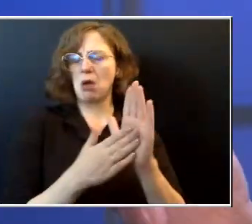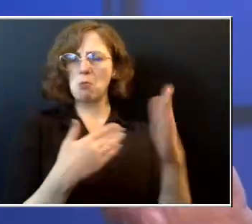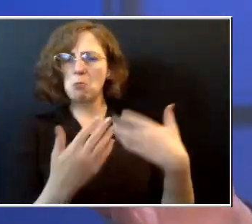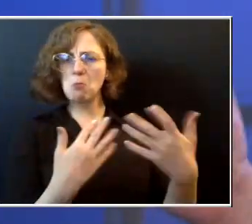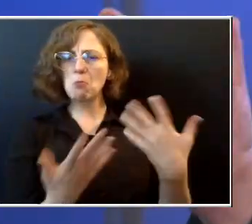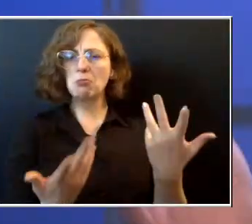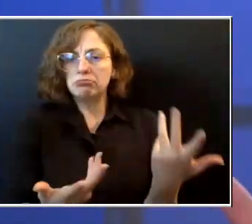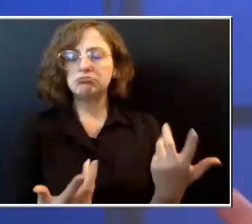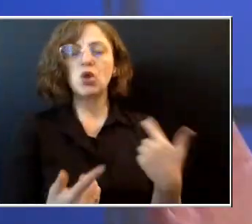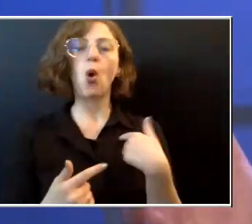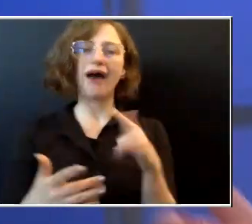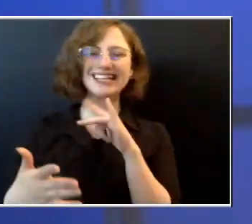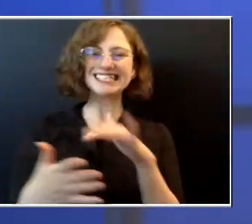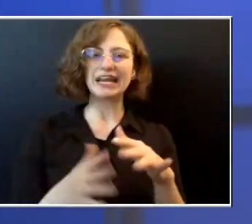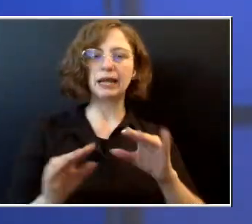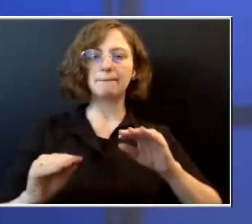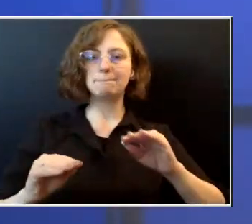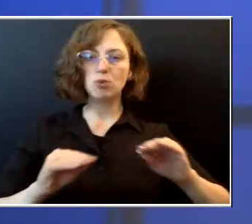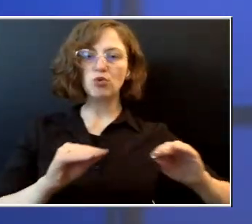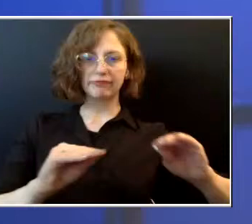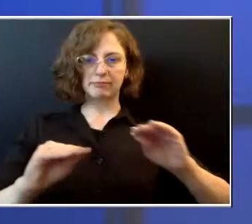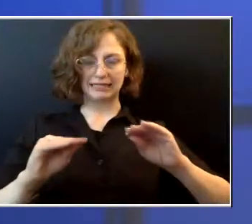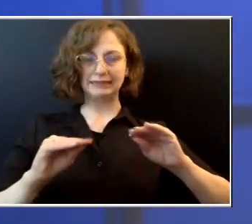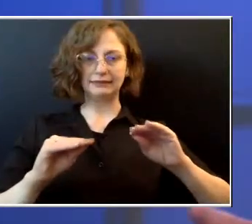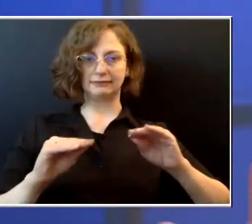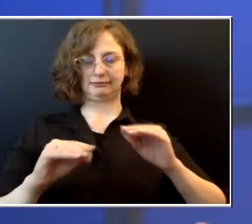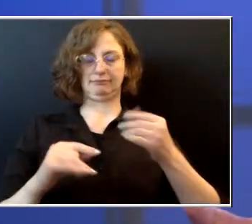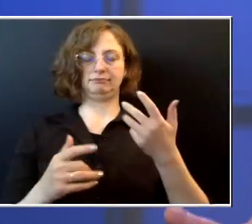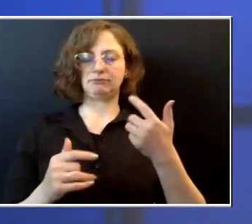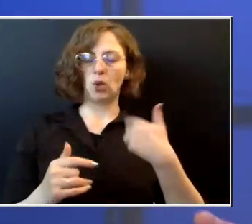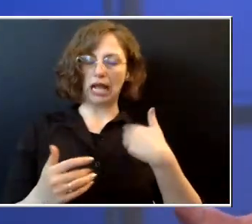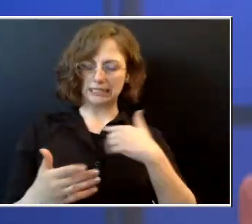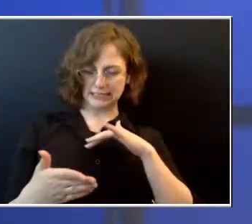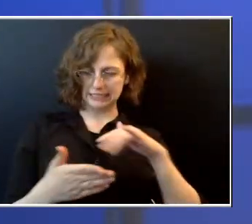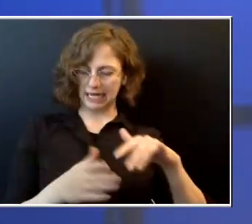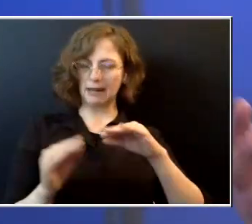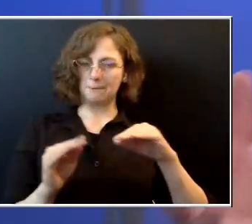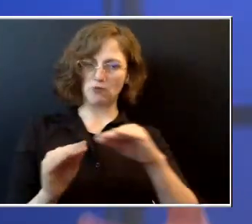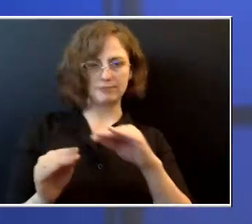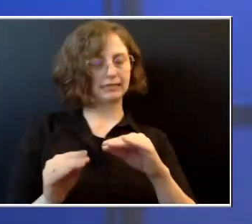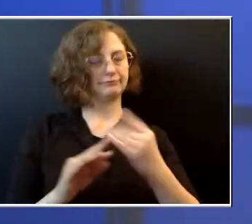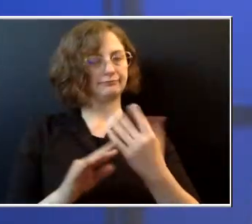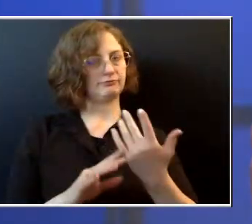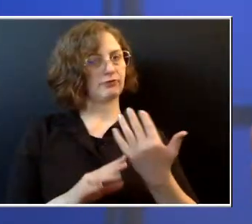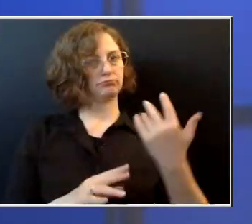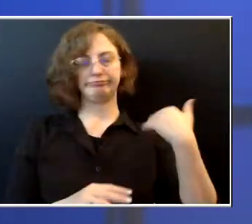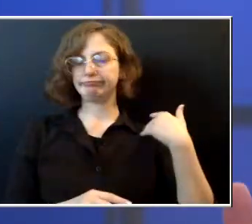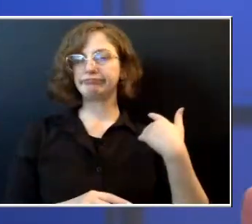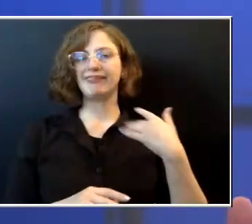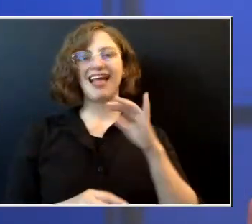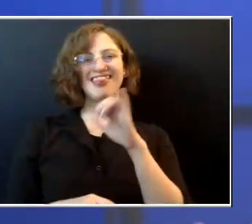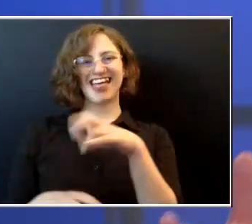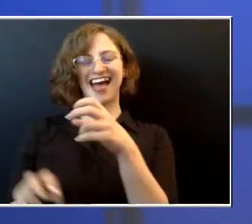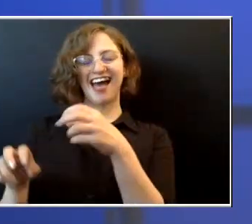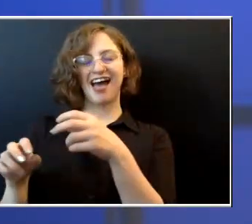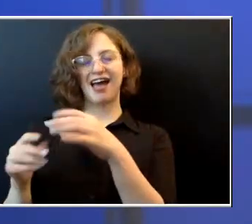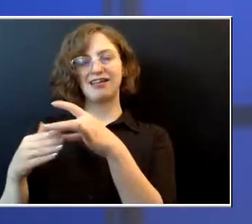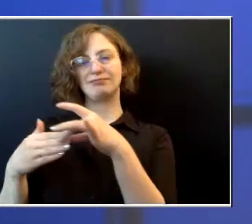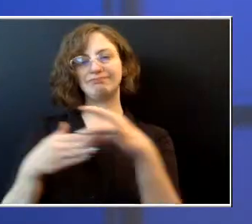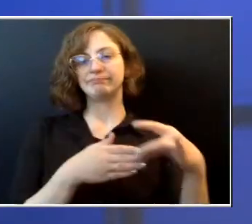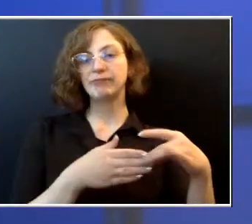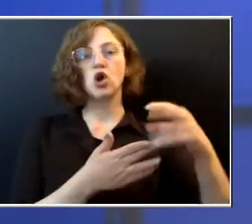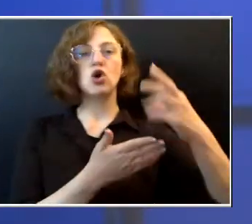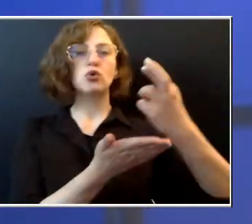movement, since the beginning. And that segues into, rehabilitation, physical therapy, and that's really what I do as a